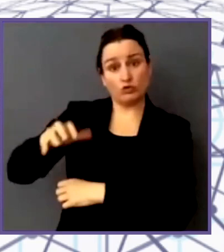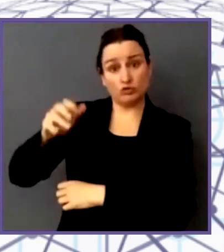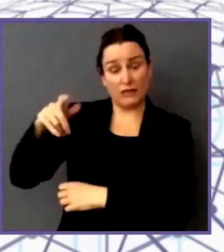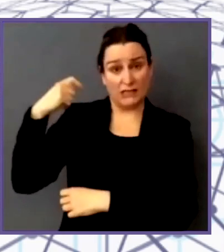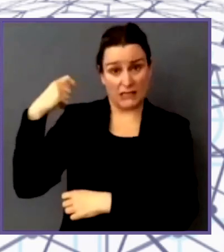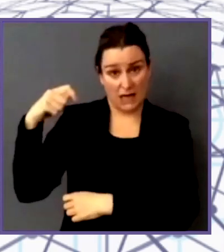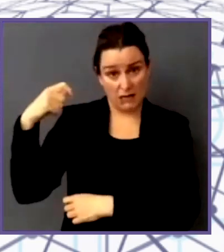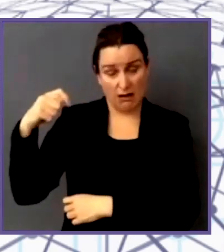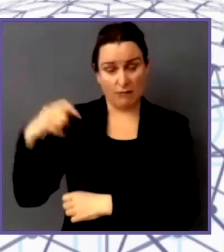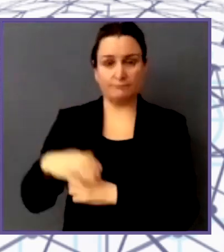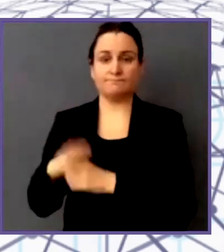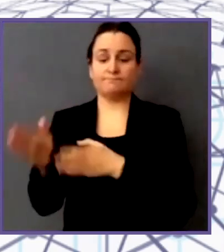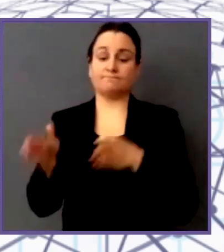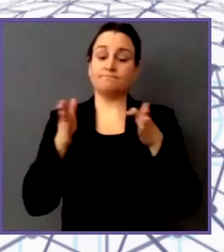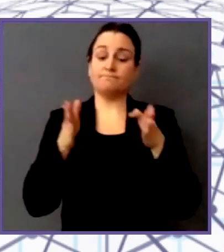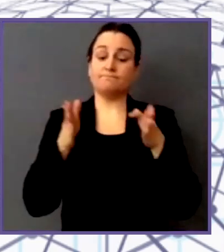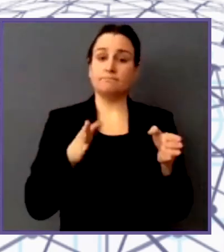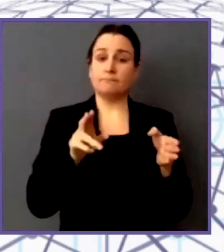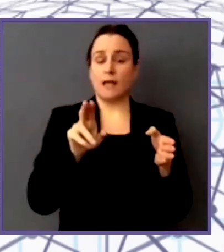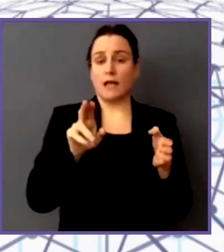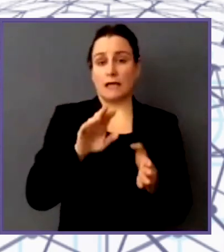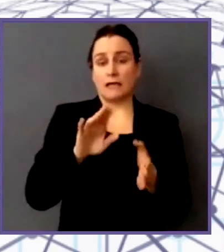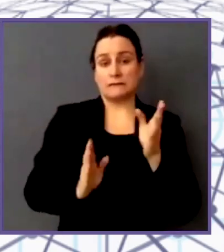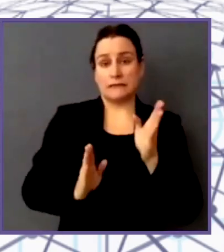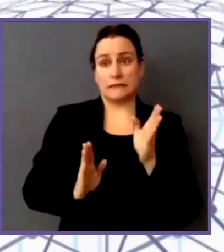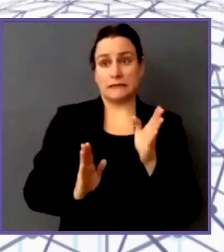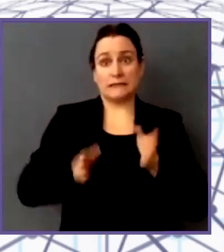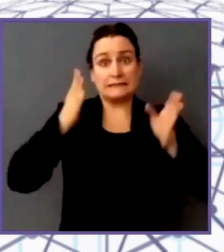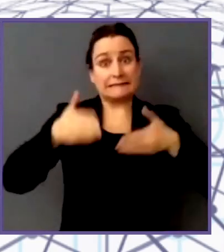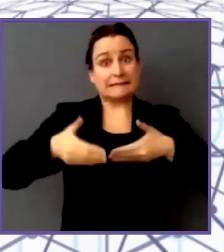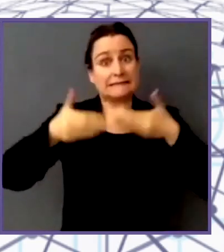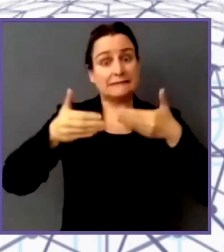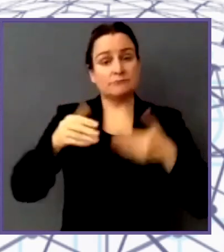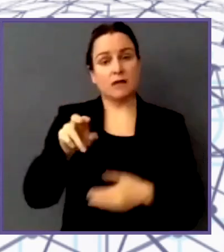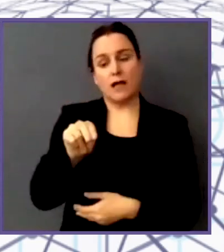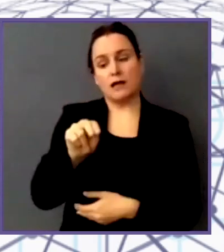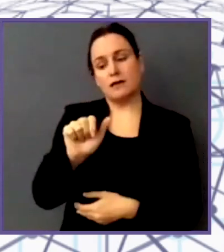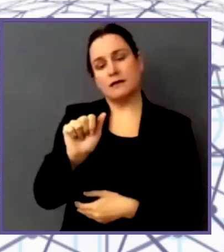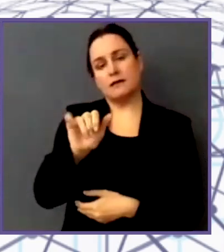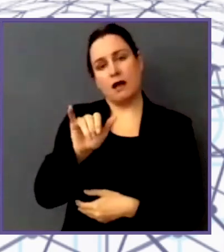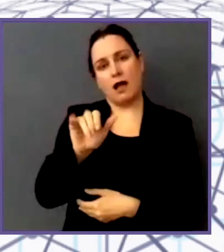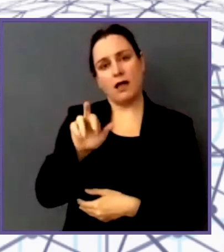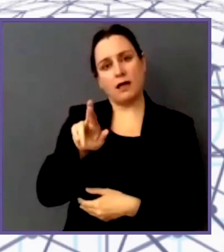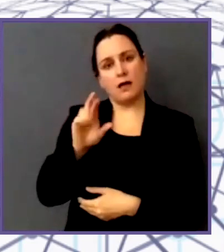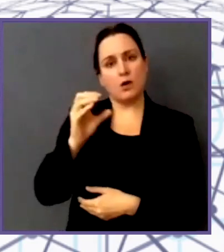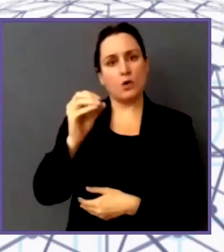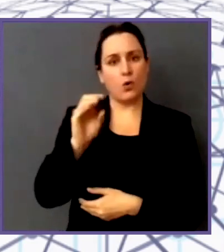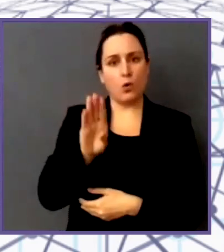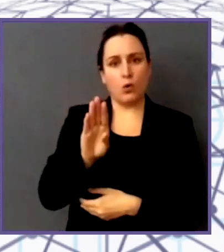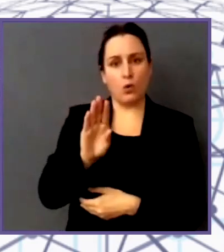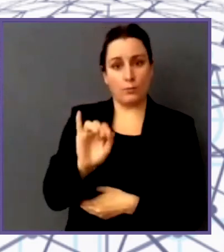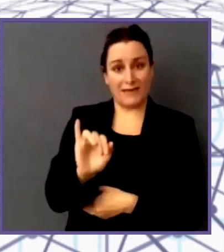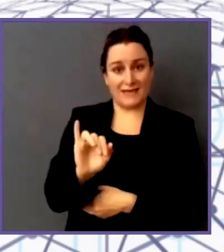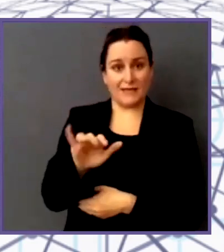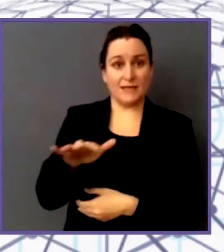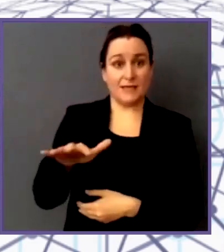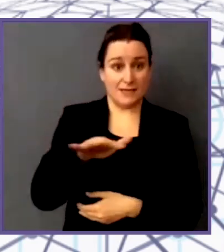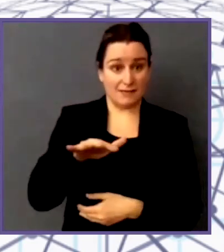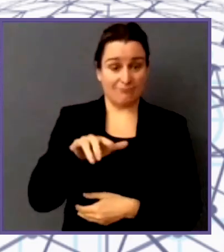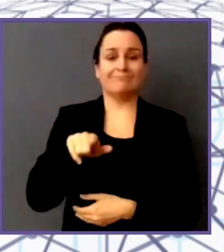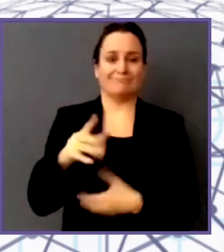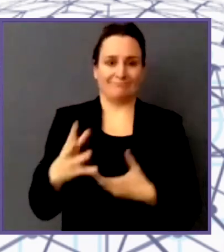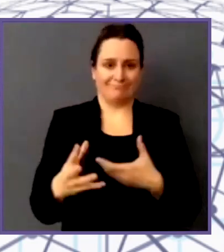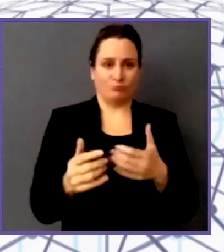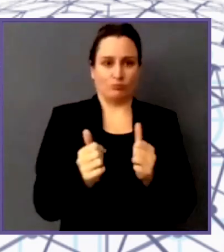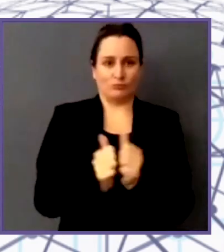also worked with Kunkui Design Initiative, but our colleagues from KDI were not able to join us, so Gloria Tanui should have been speaking today